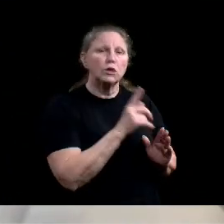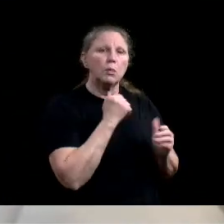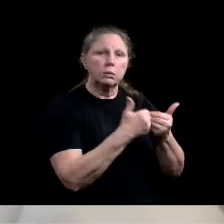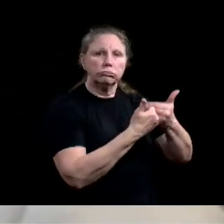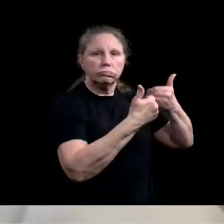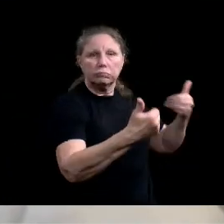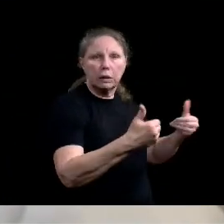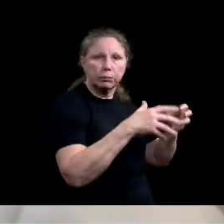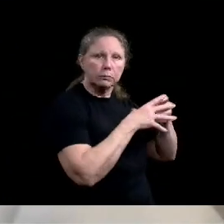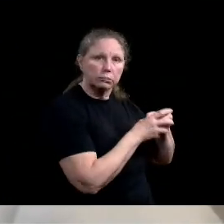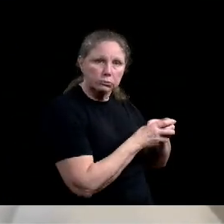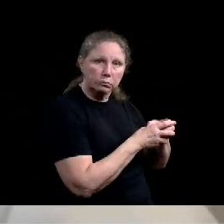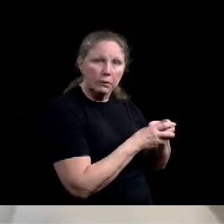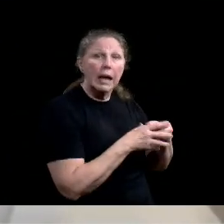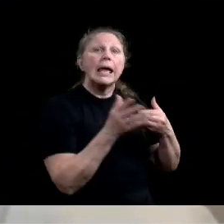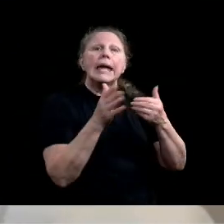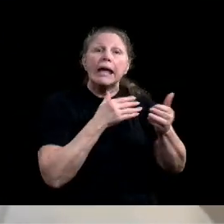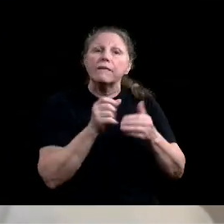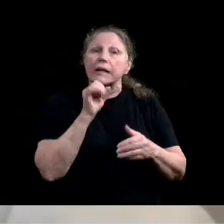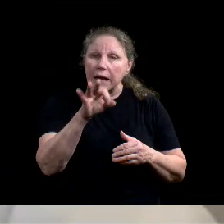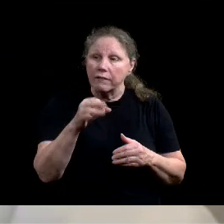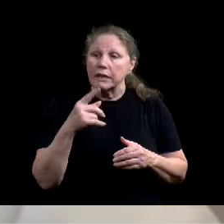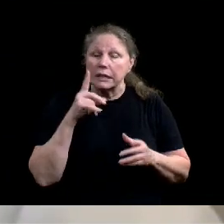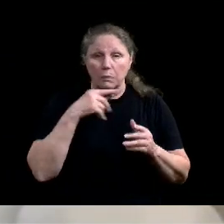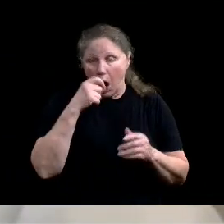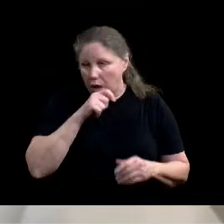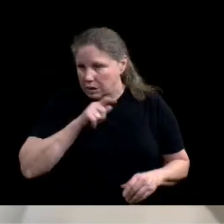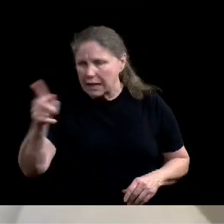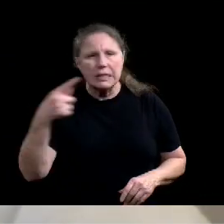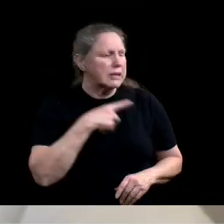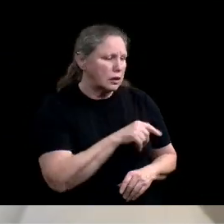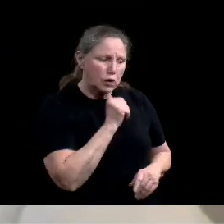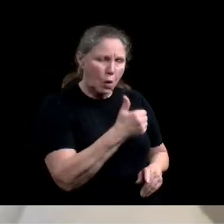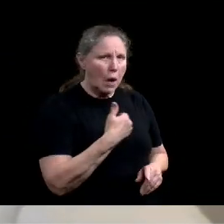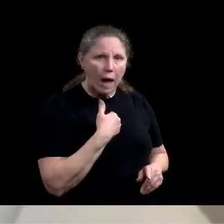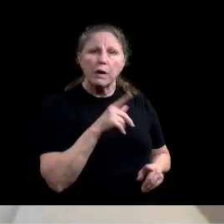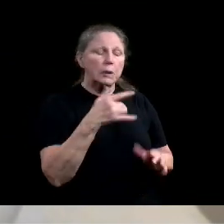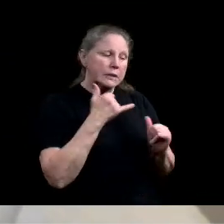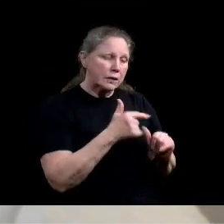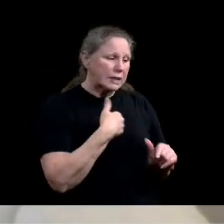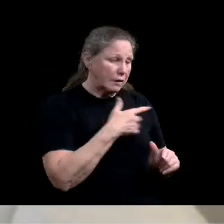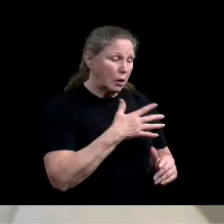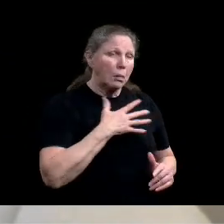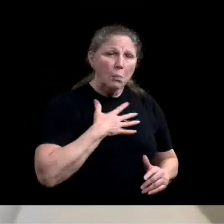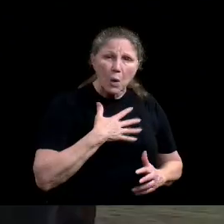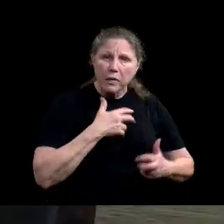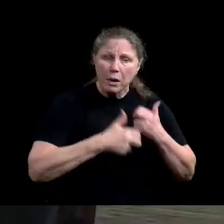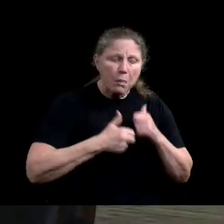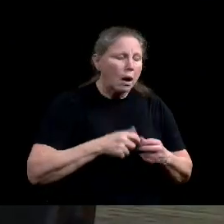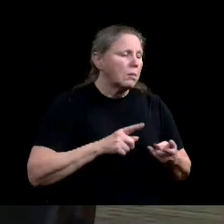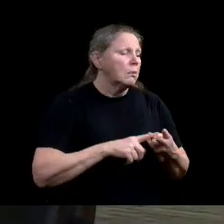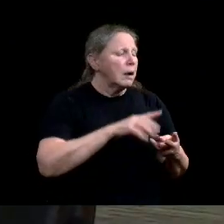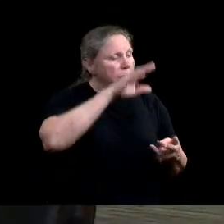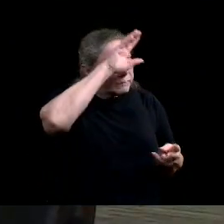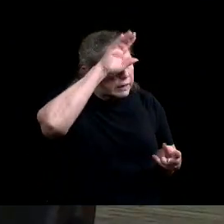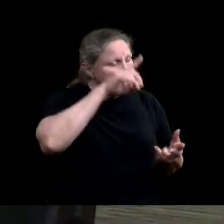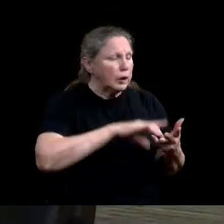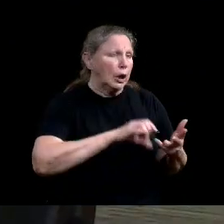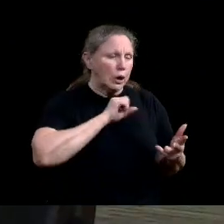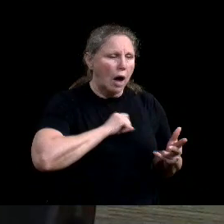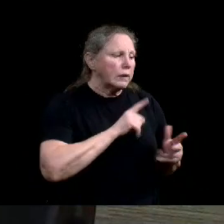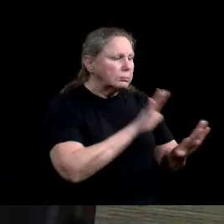dry cough, shortness of breath, related symptoms, still need to self-isolate. Kind of on that Dr. same, Griggs, go